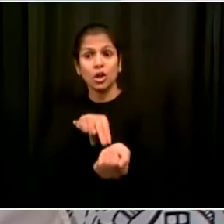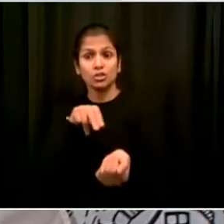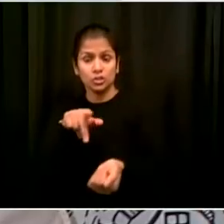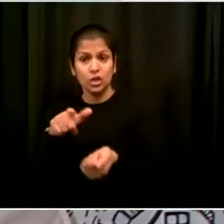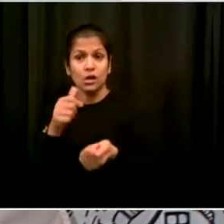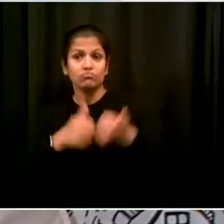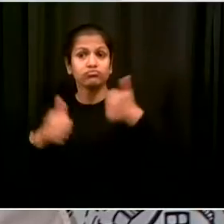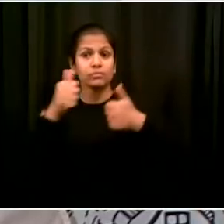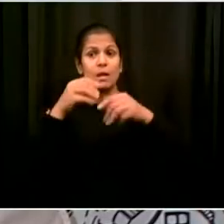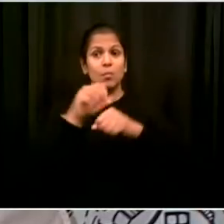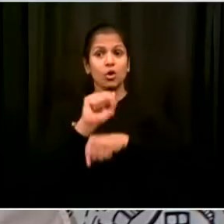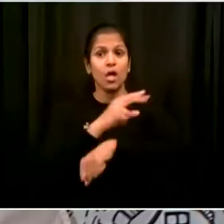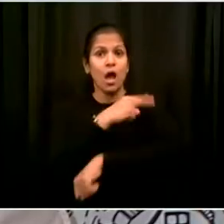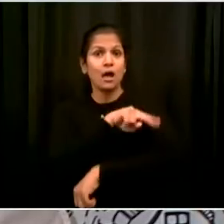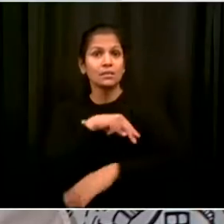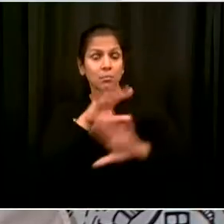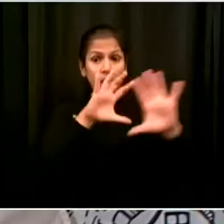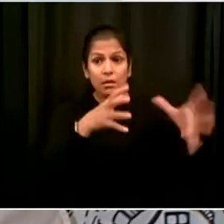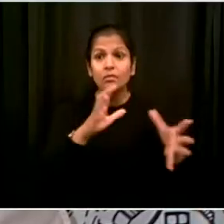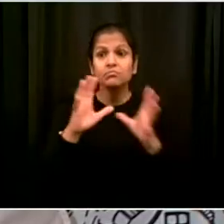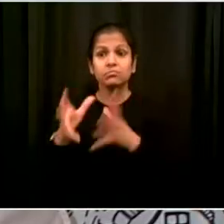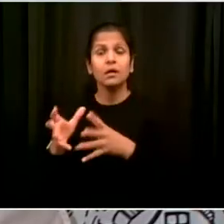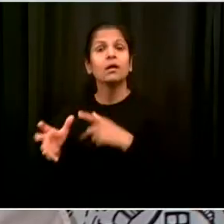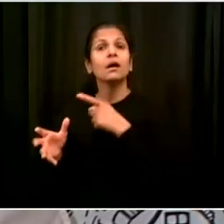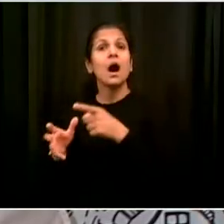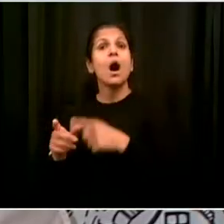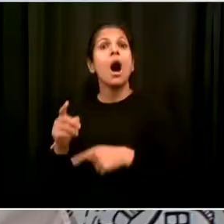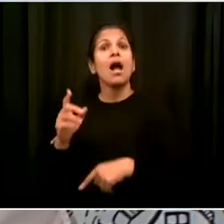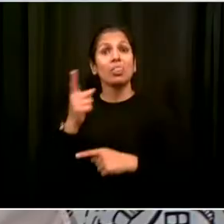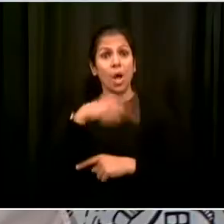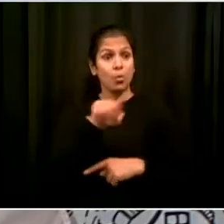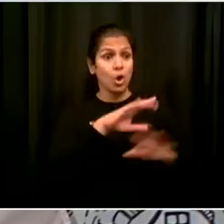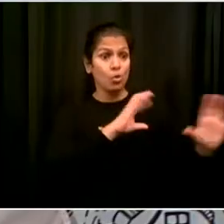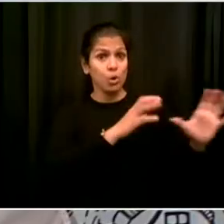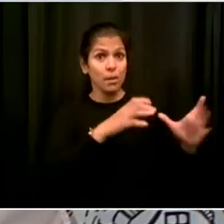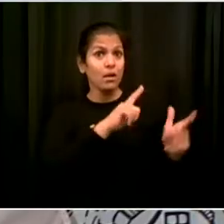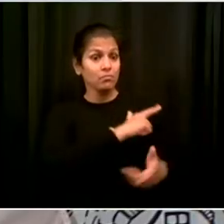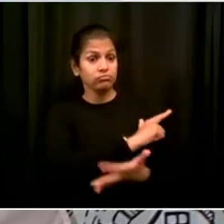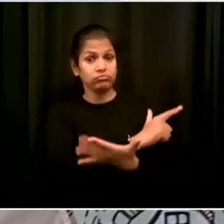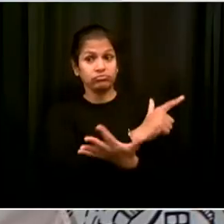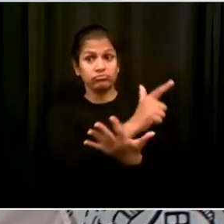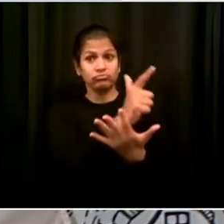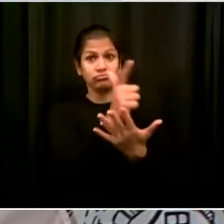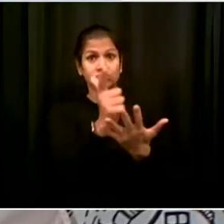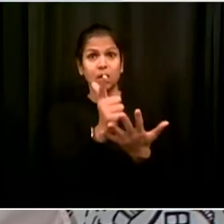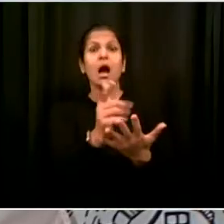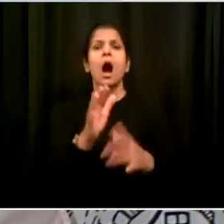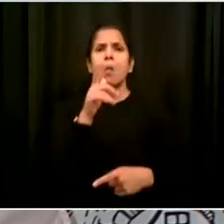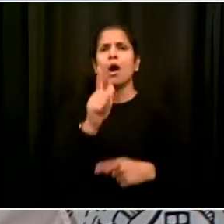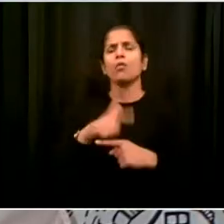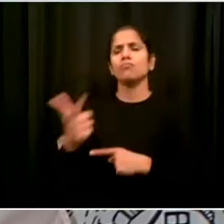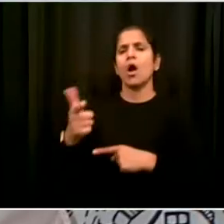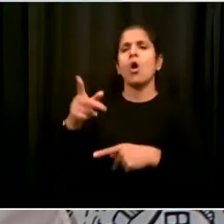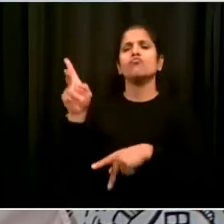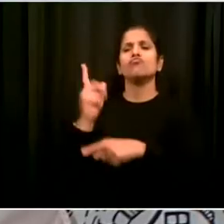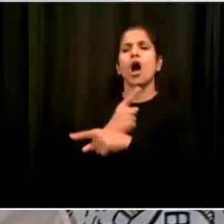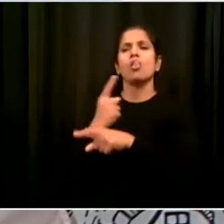moment in line when their priority comes up, I think it's a great point. There are so many famous New